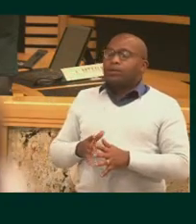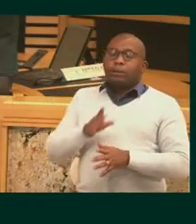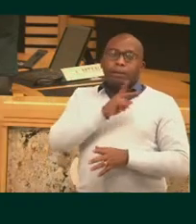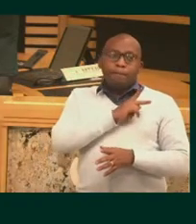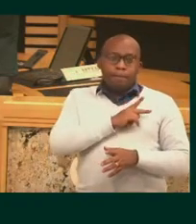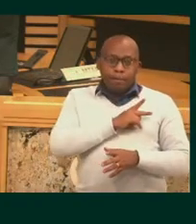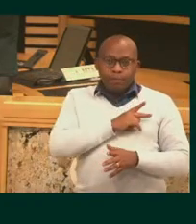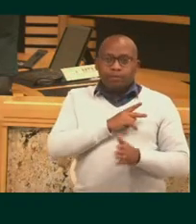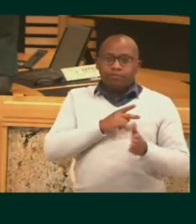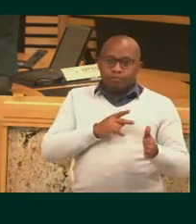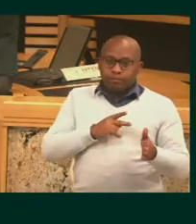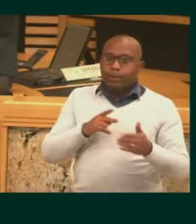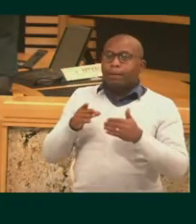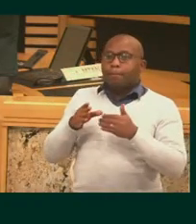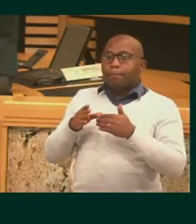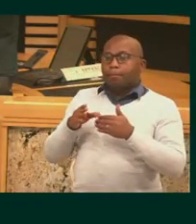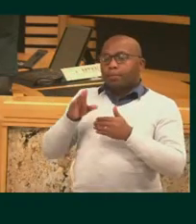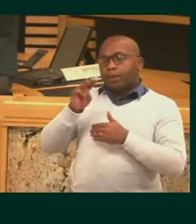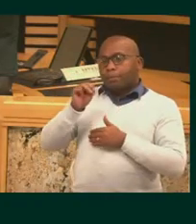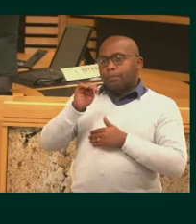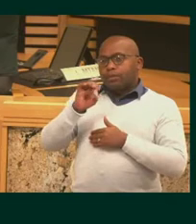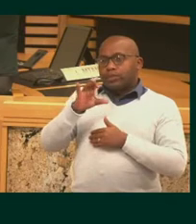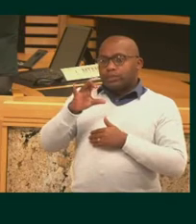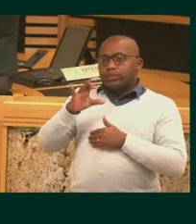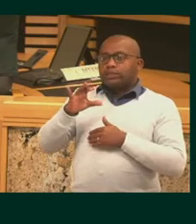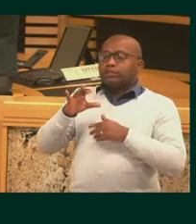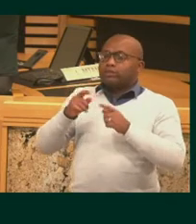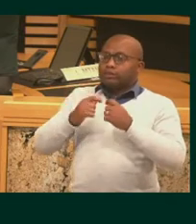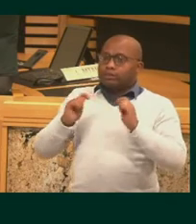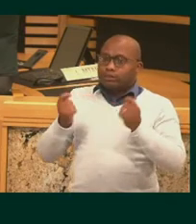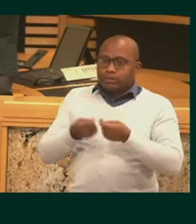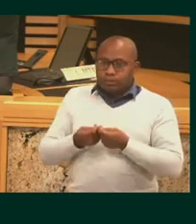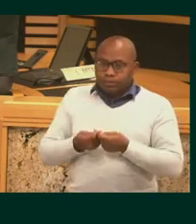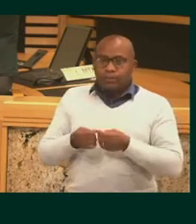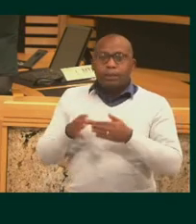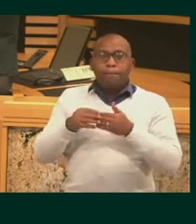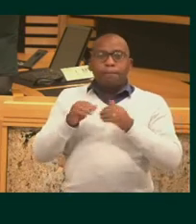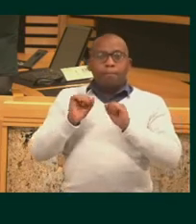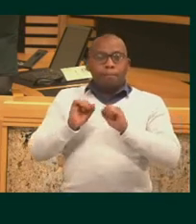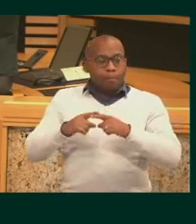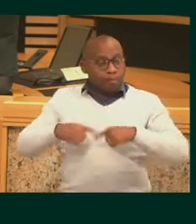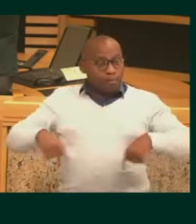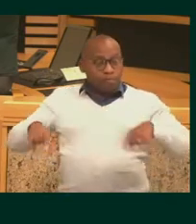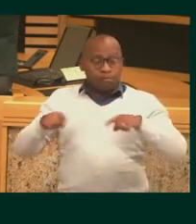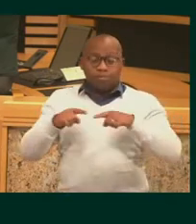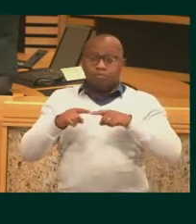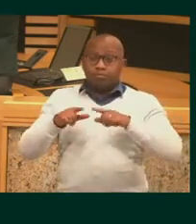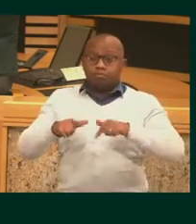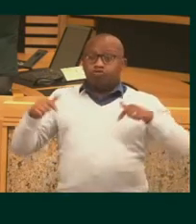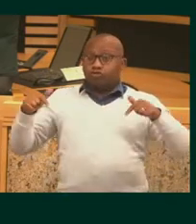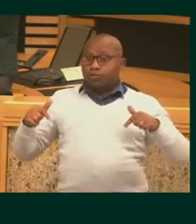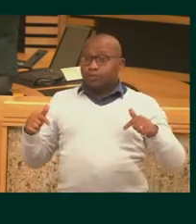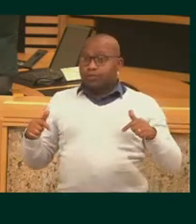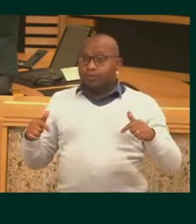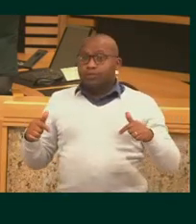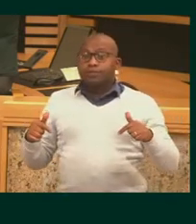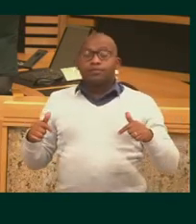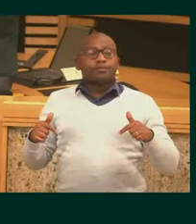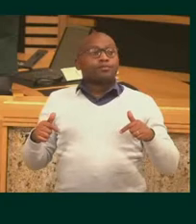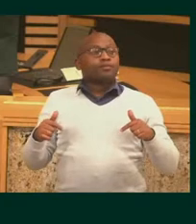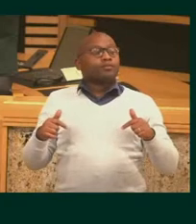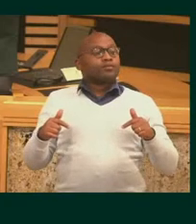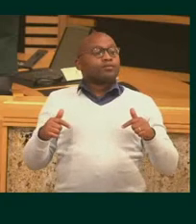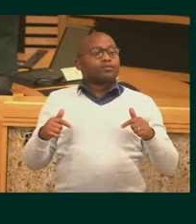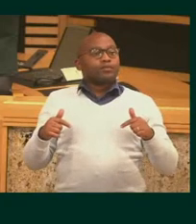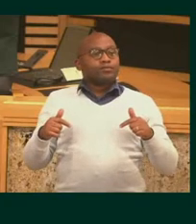members of the executive honorable members of this house all the distinguished